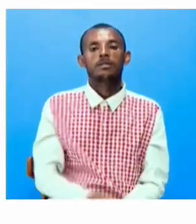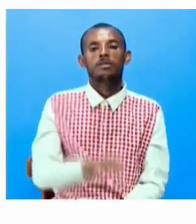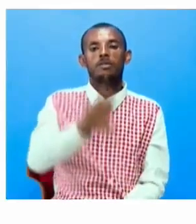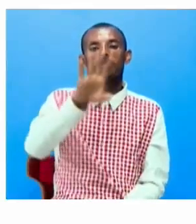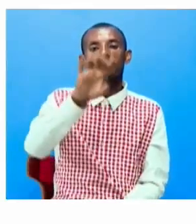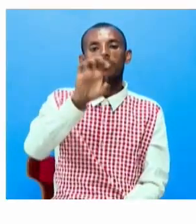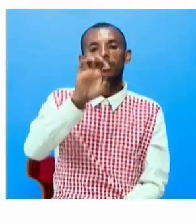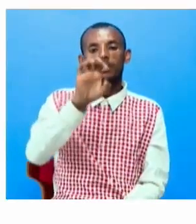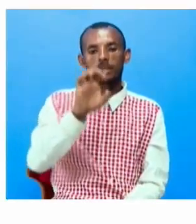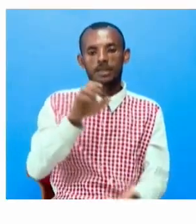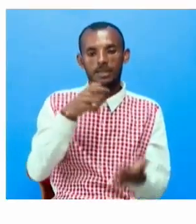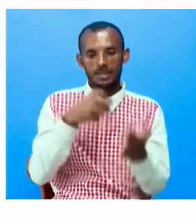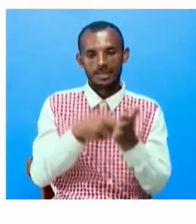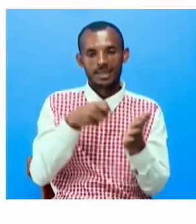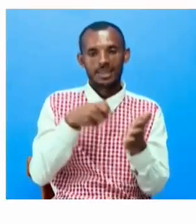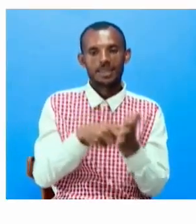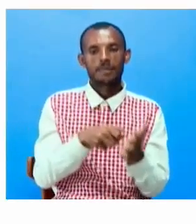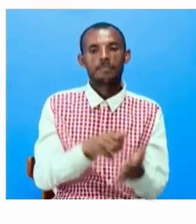40 cents